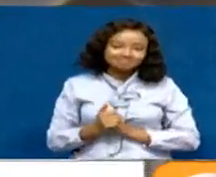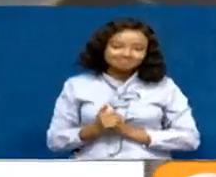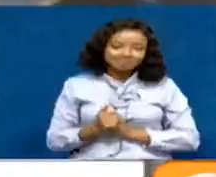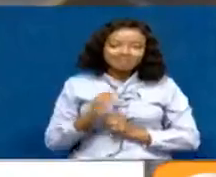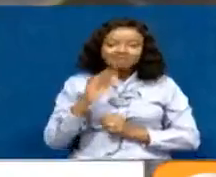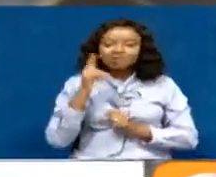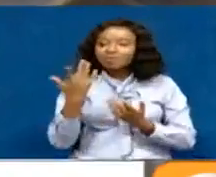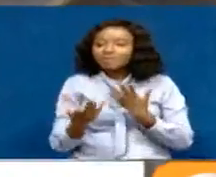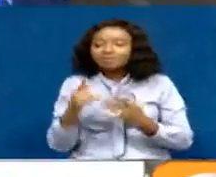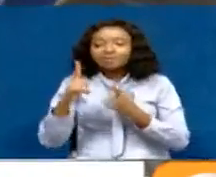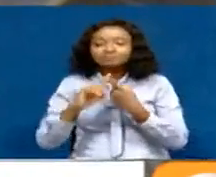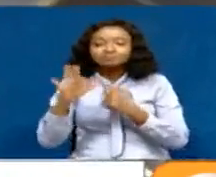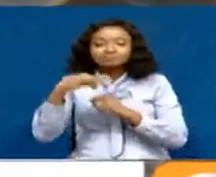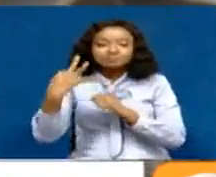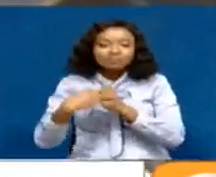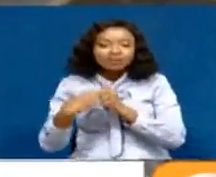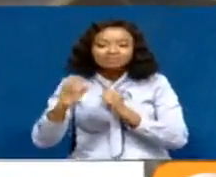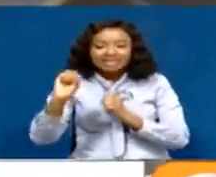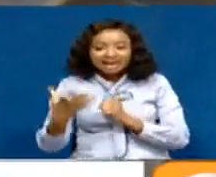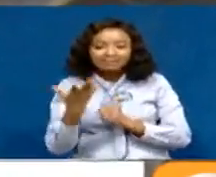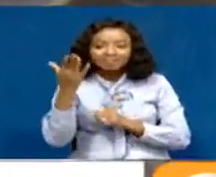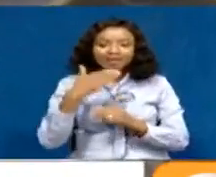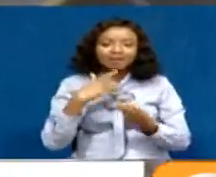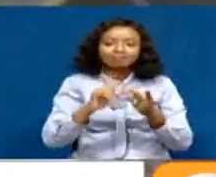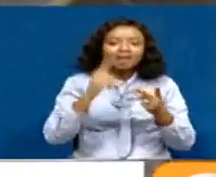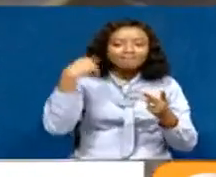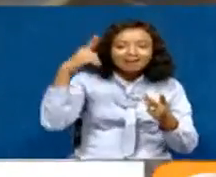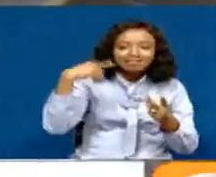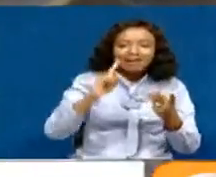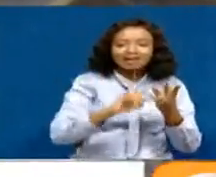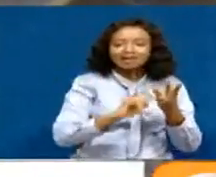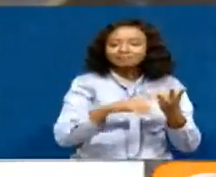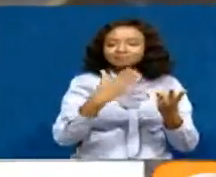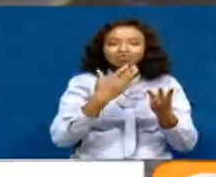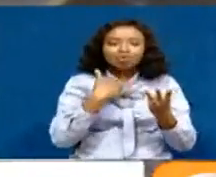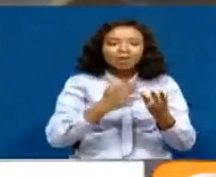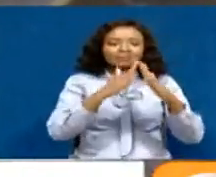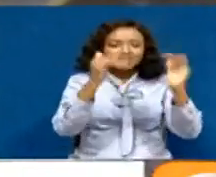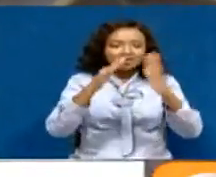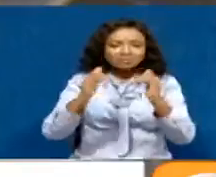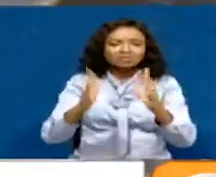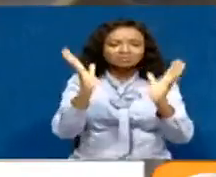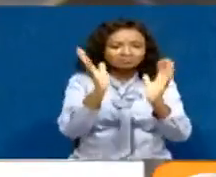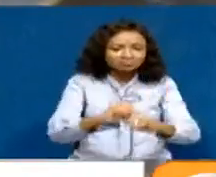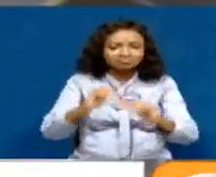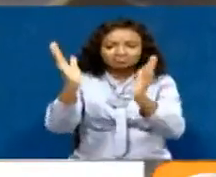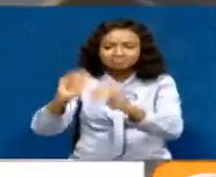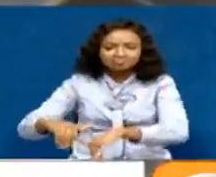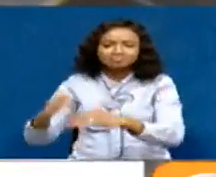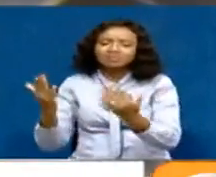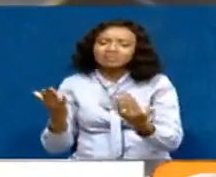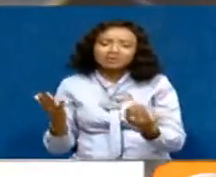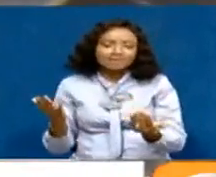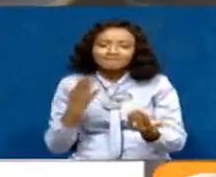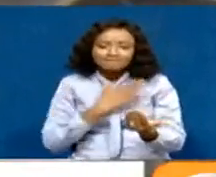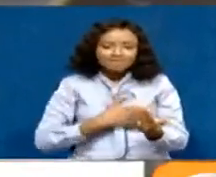kutoka Kibera kwenda Madhare, kwenda Mwengenye huko upande wa east, mahali wananchi